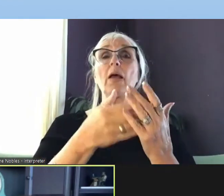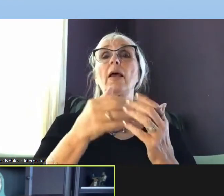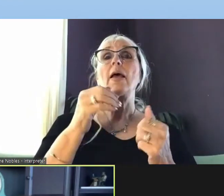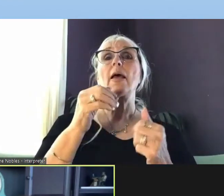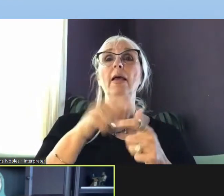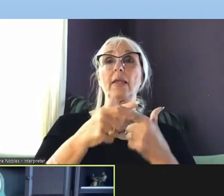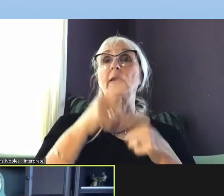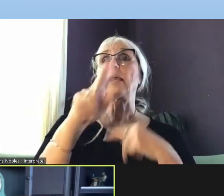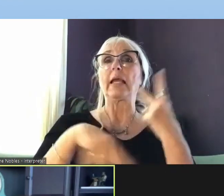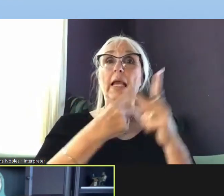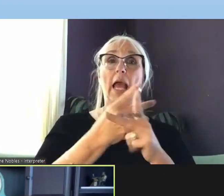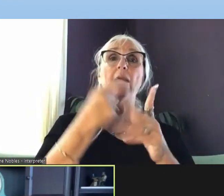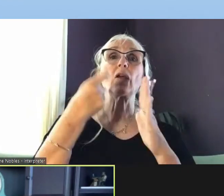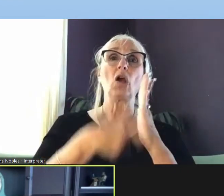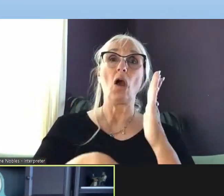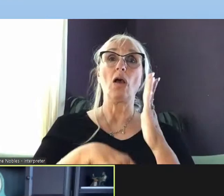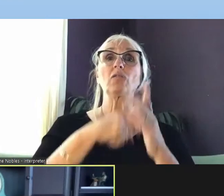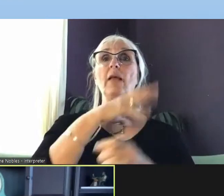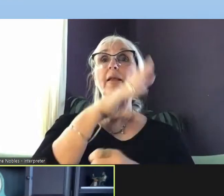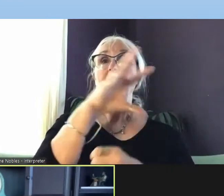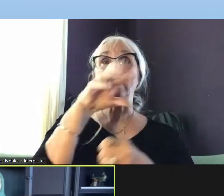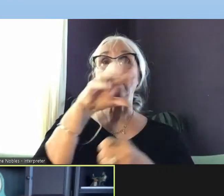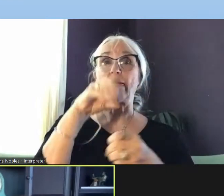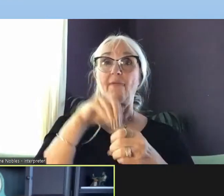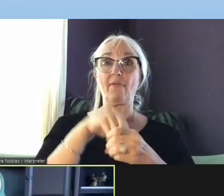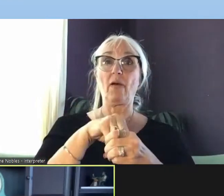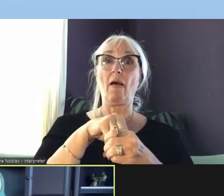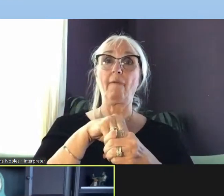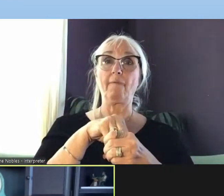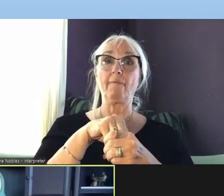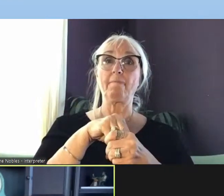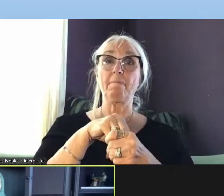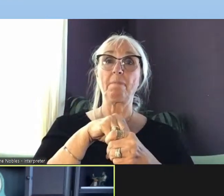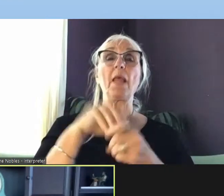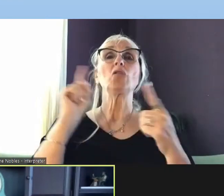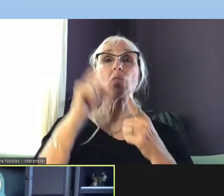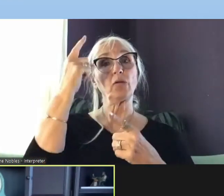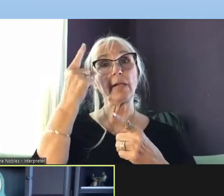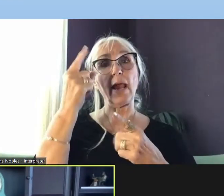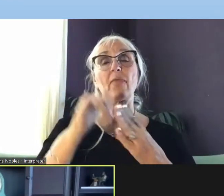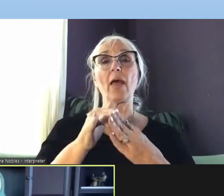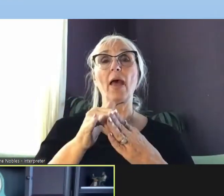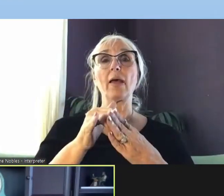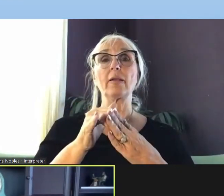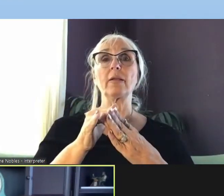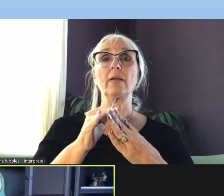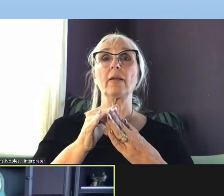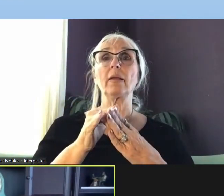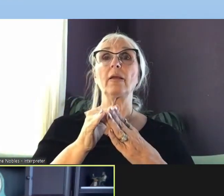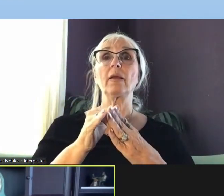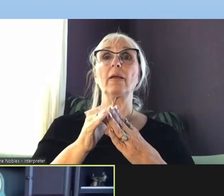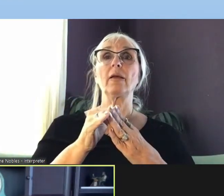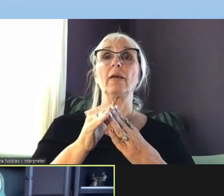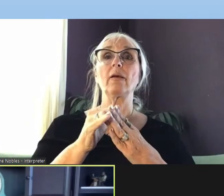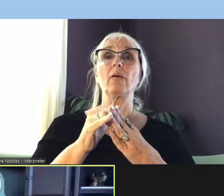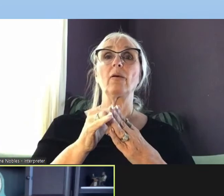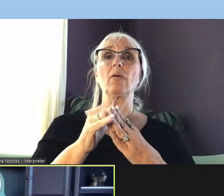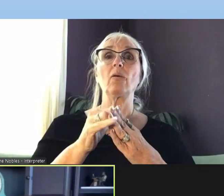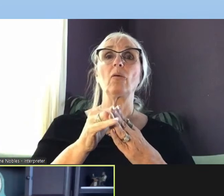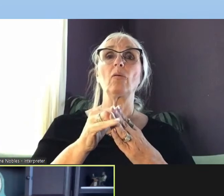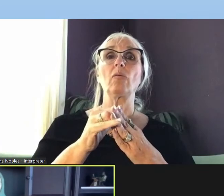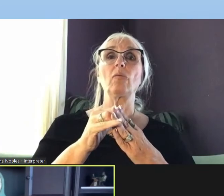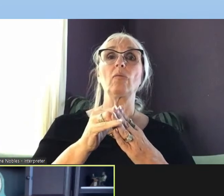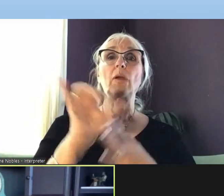of costs would be incurred, to understand that predictability. We also have returned to